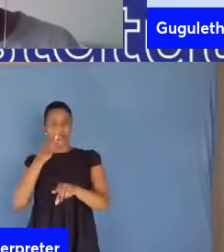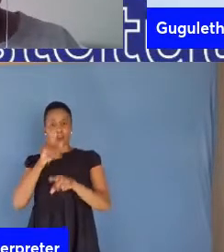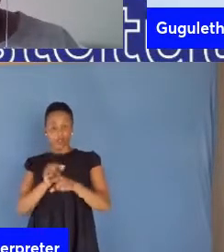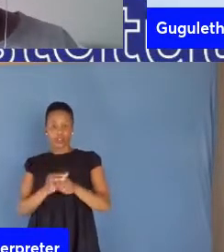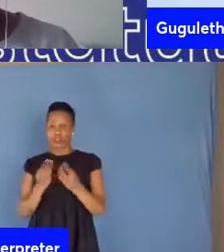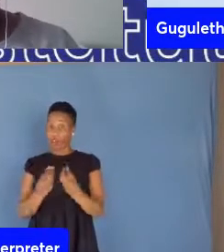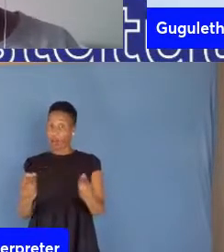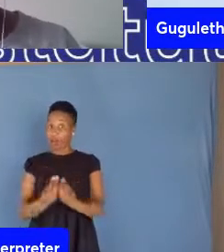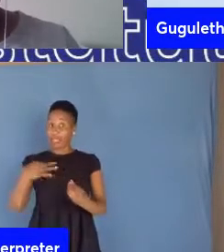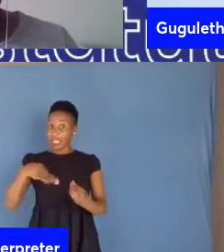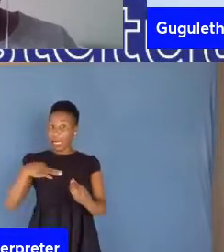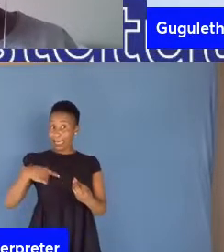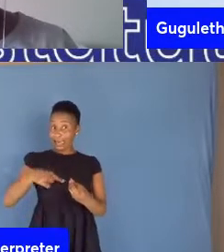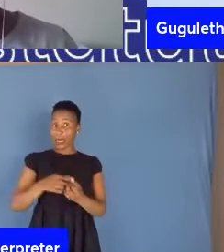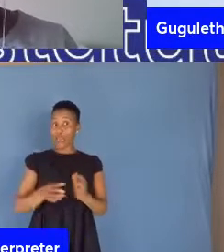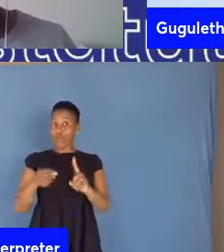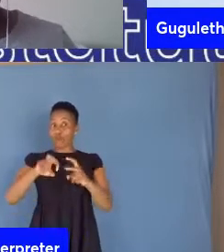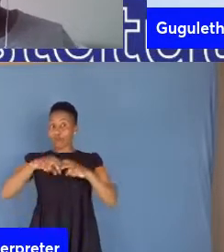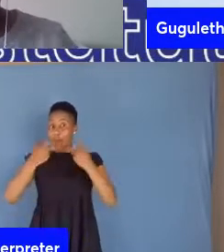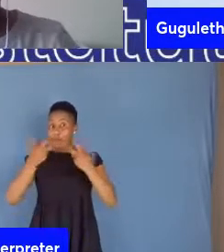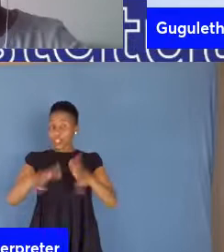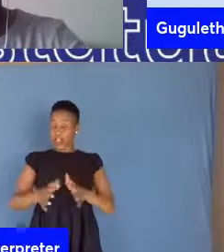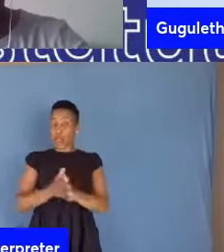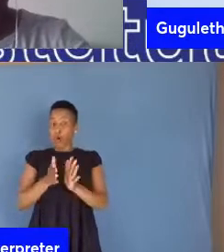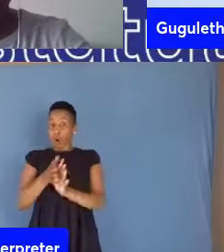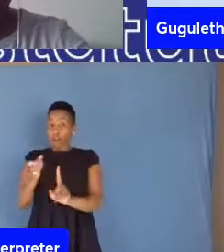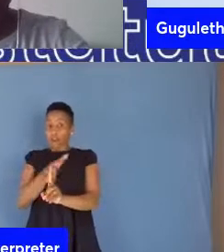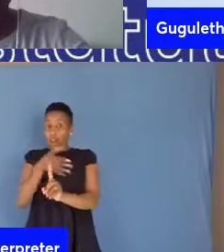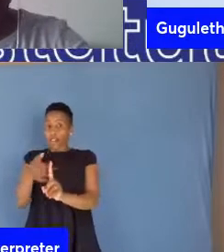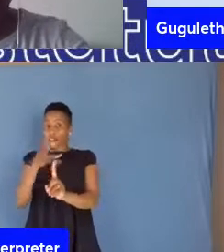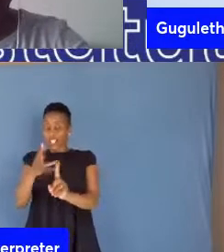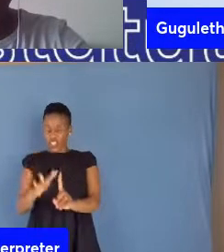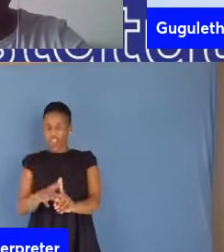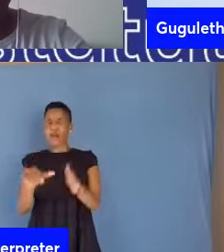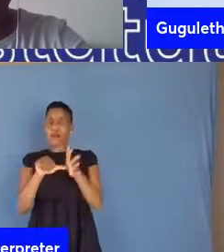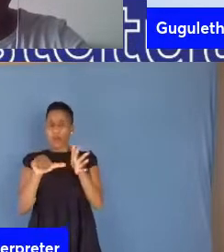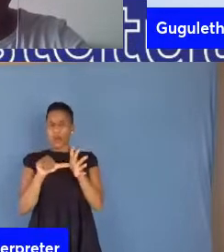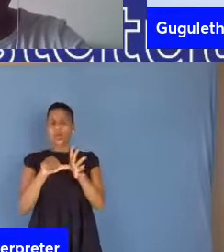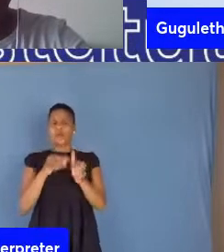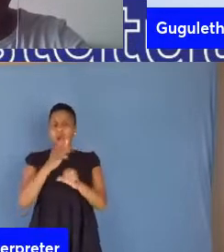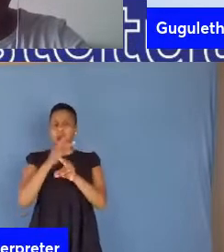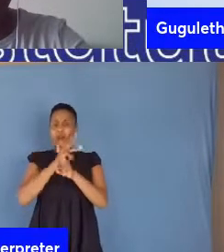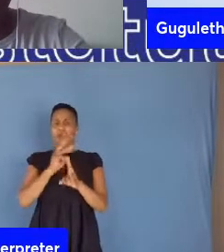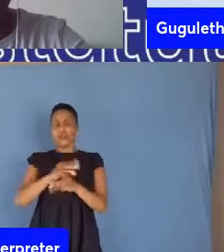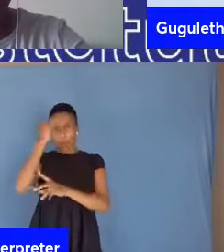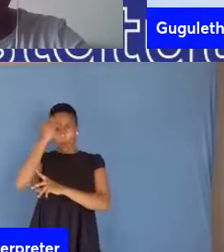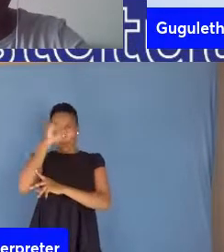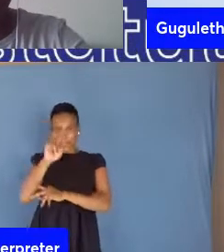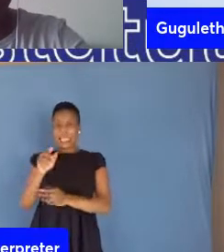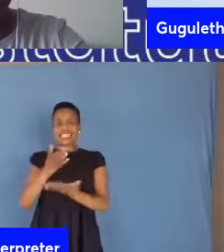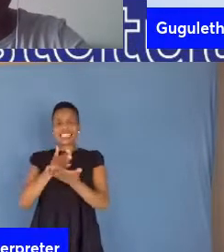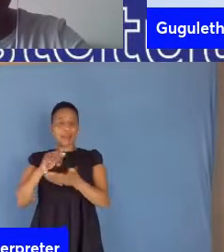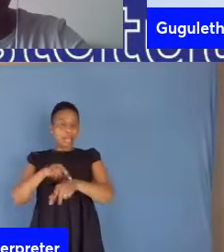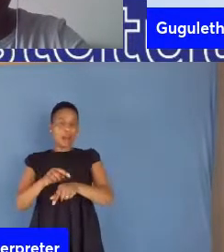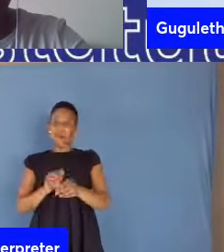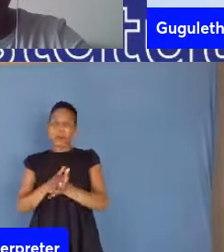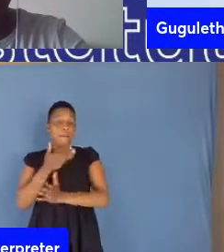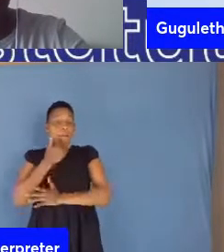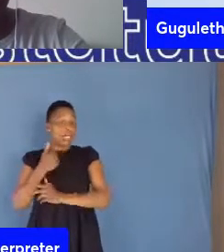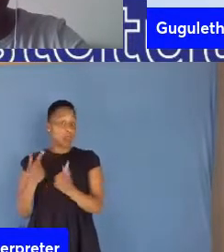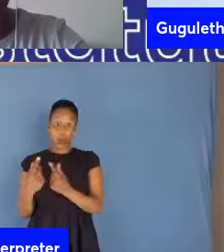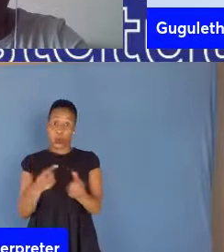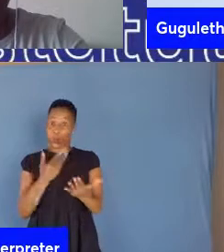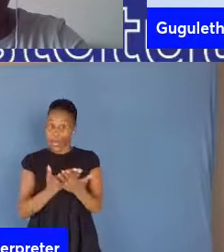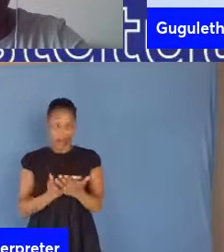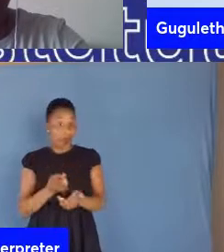it's also important for families to know that sometimes you can do the best you can do as a parent, only to